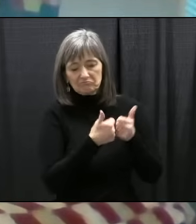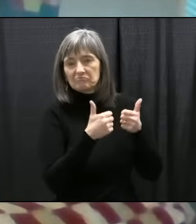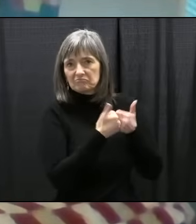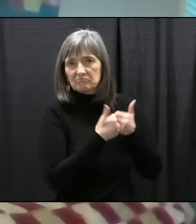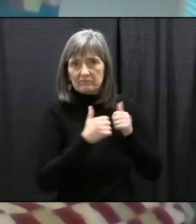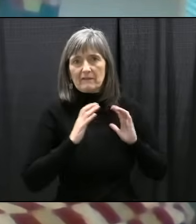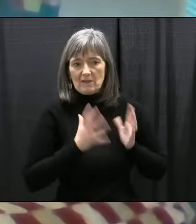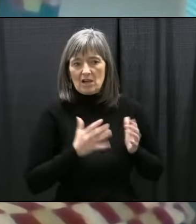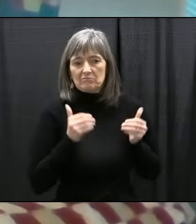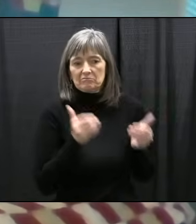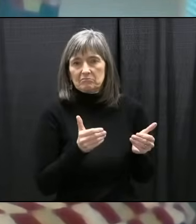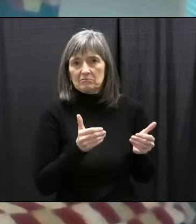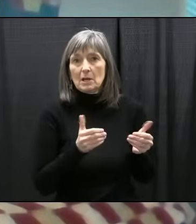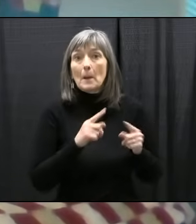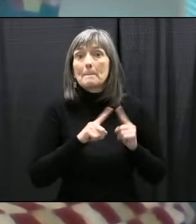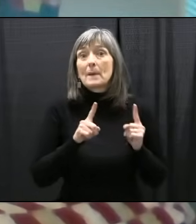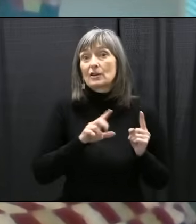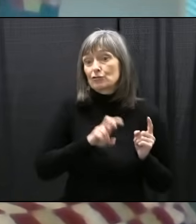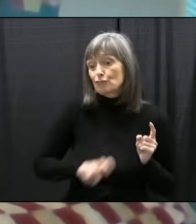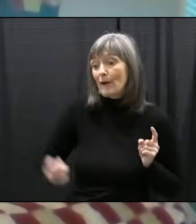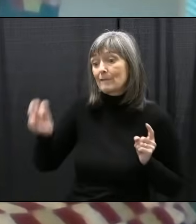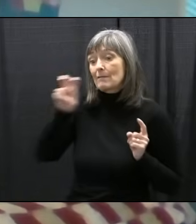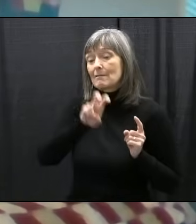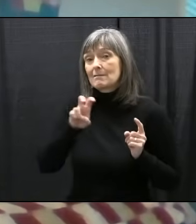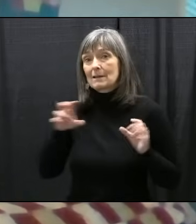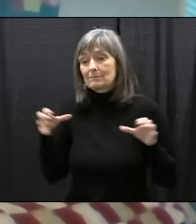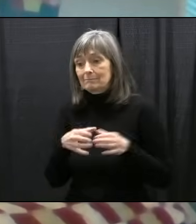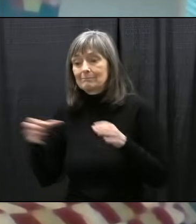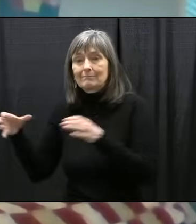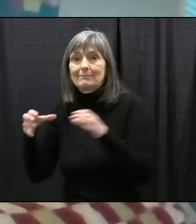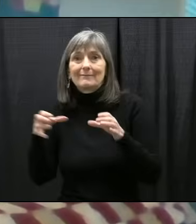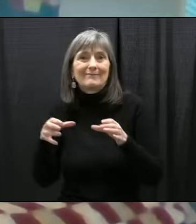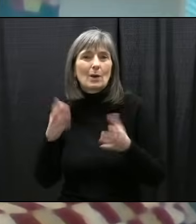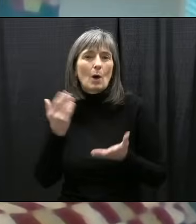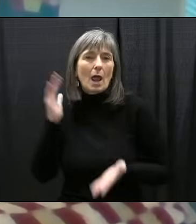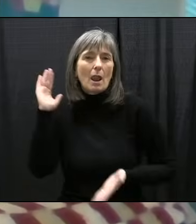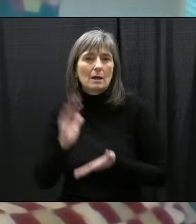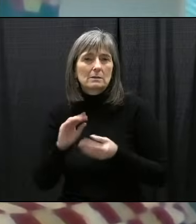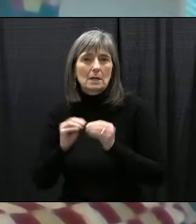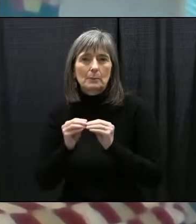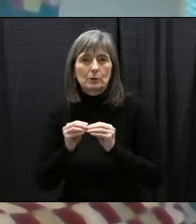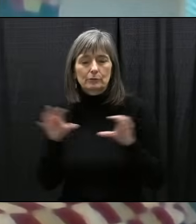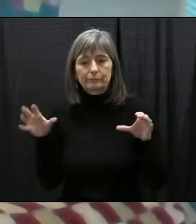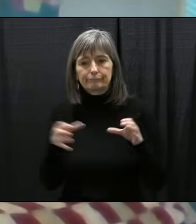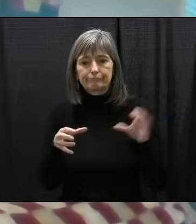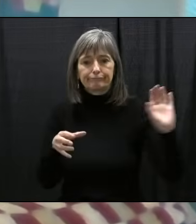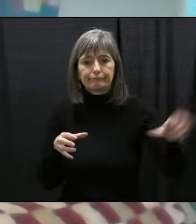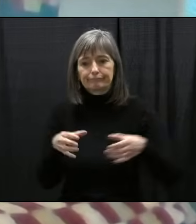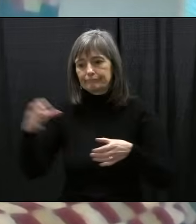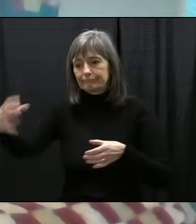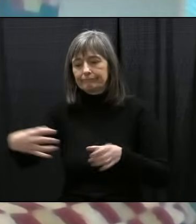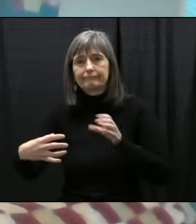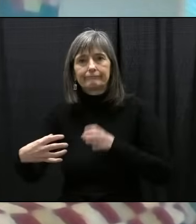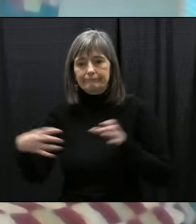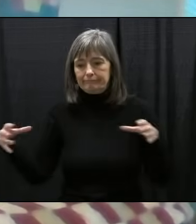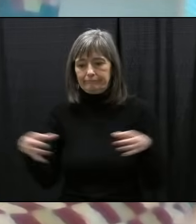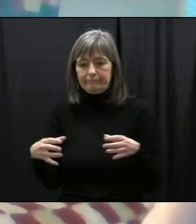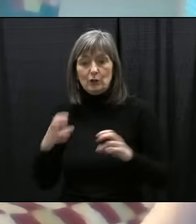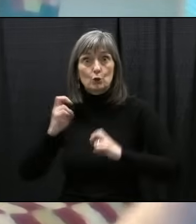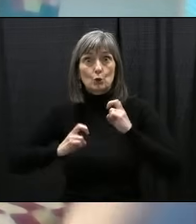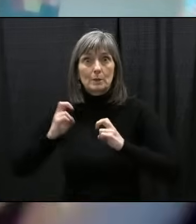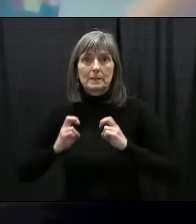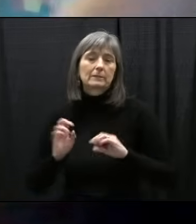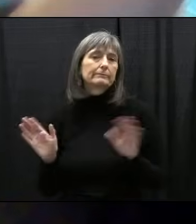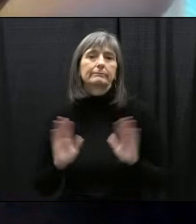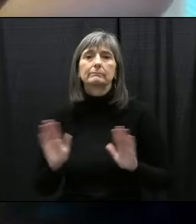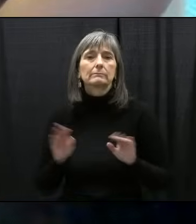here is just simply to reduce the number of people coming together in one place at one time, and to reduce that